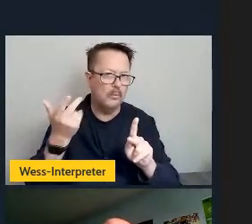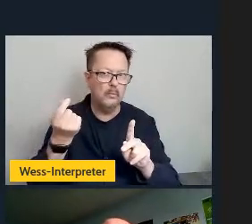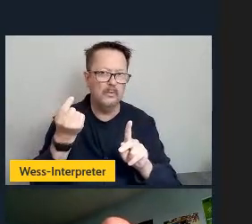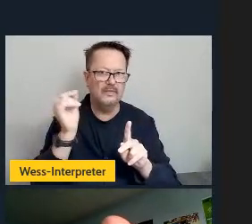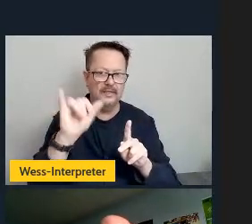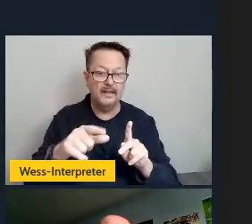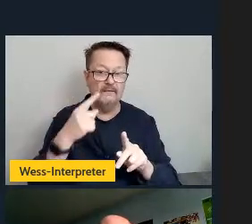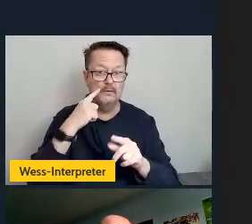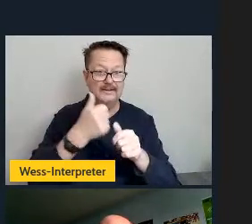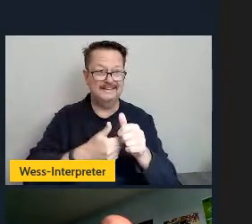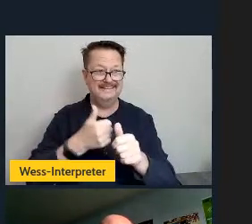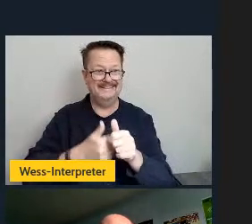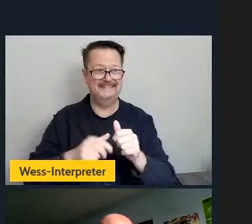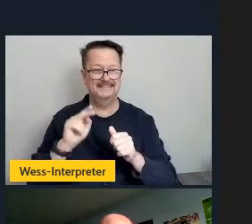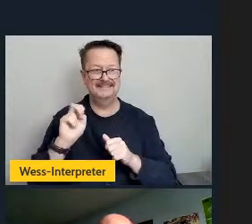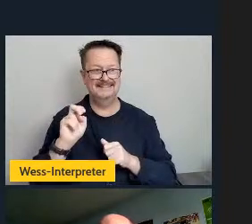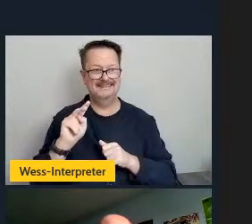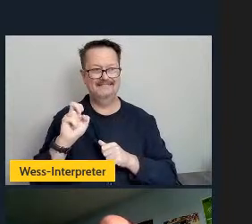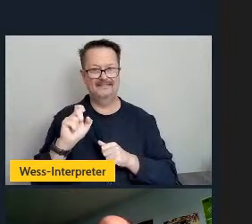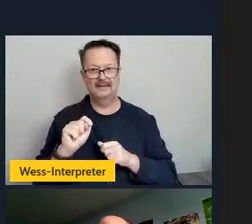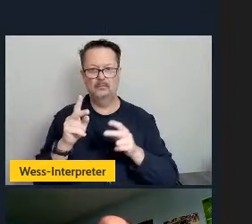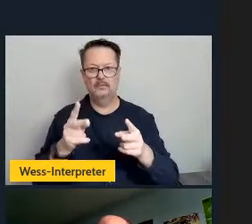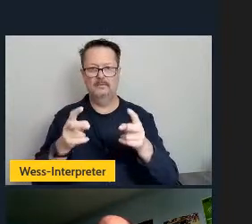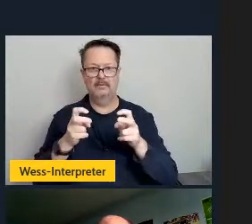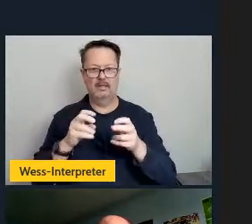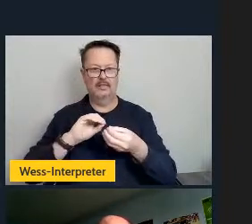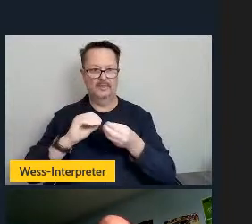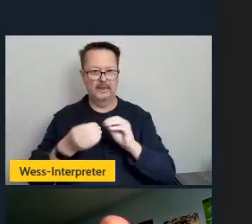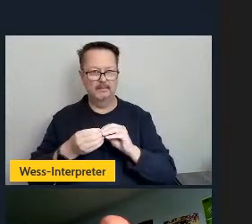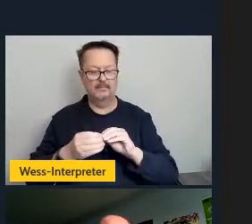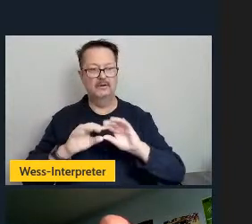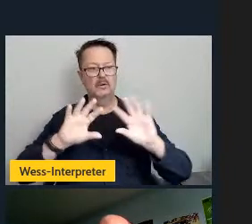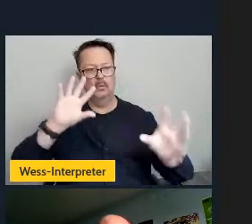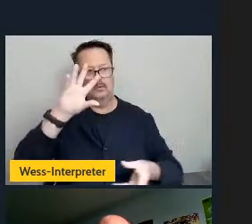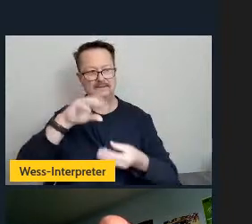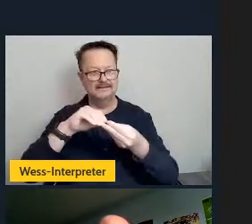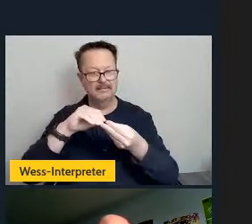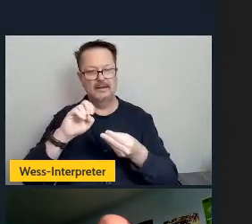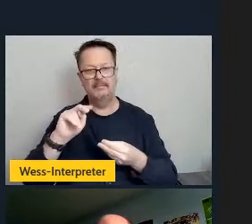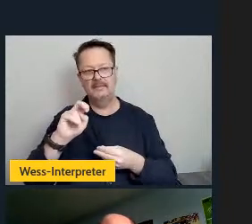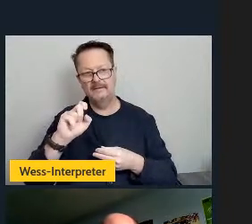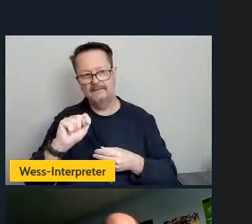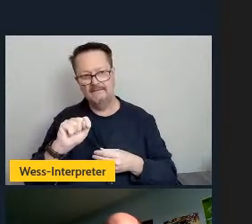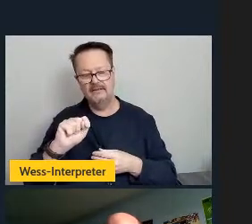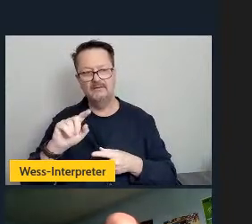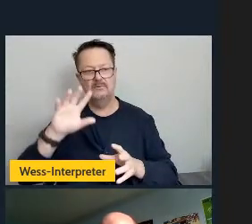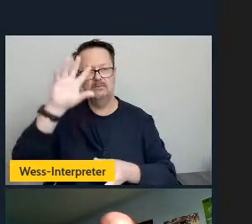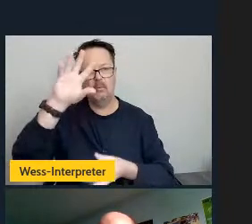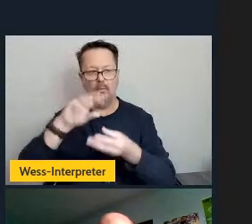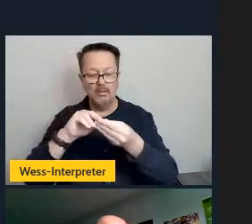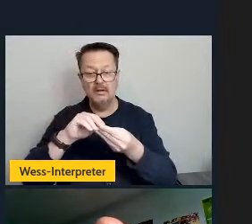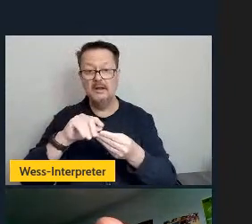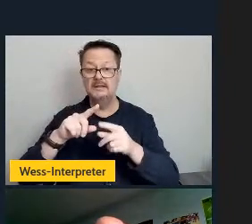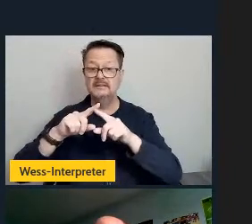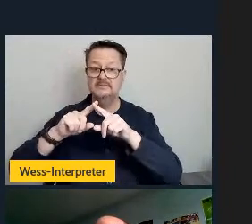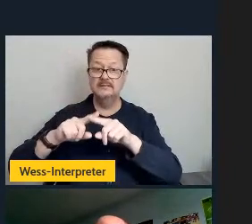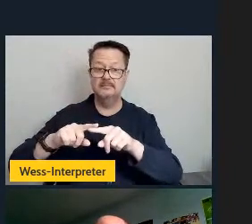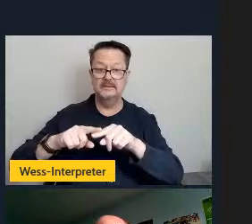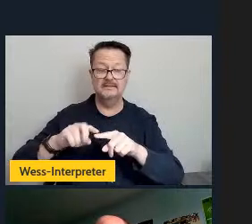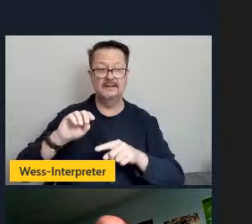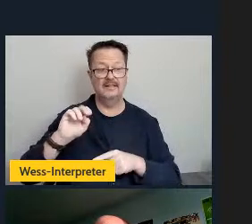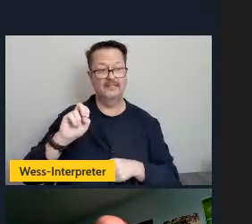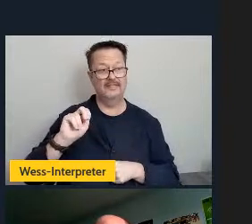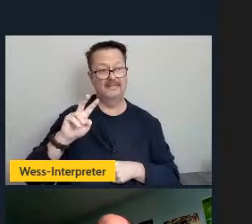events, we pull out the numbers event, we sum up the event total, and depending on the